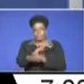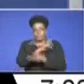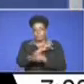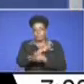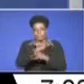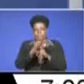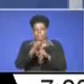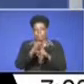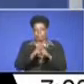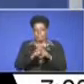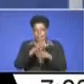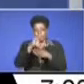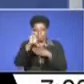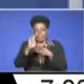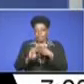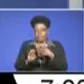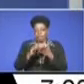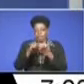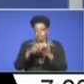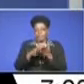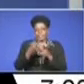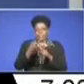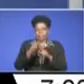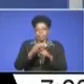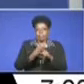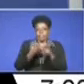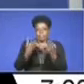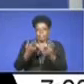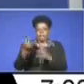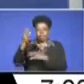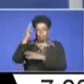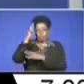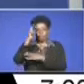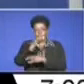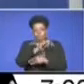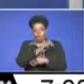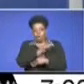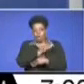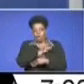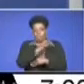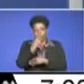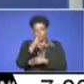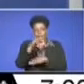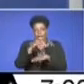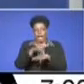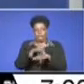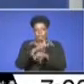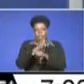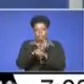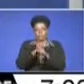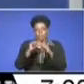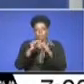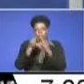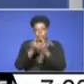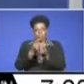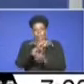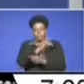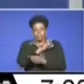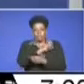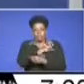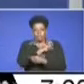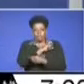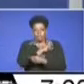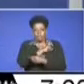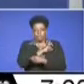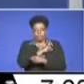Police Month ends at the end of this month. Our Vaughn Albury takes a closer look tonight at the work of a group of police officers making an impact